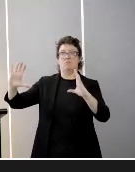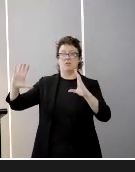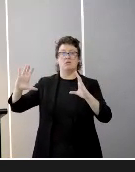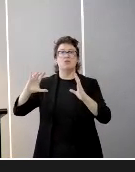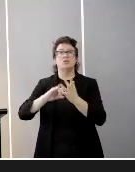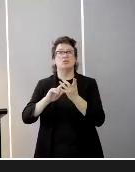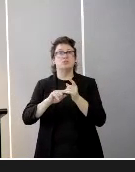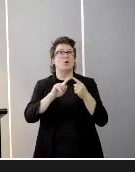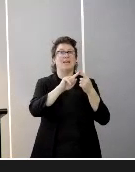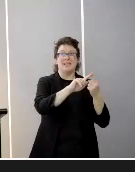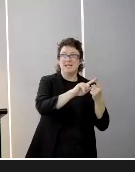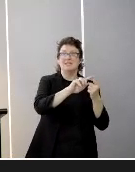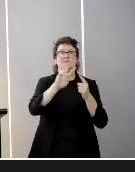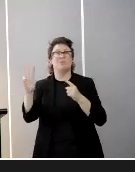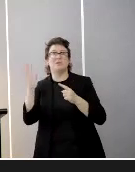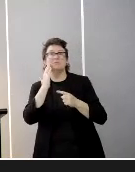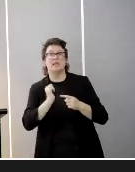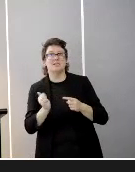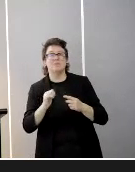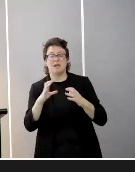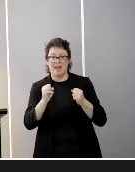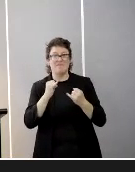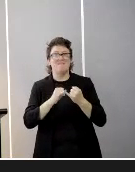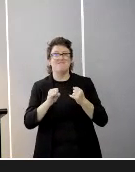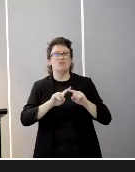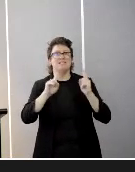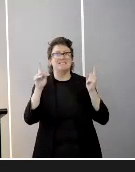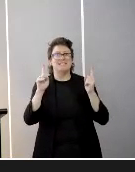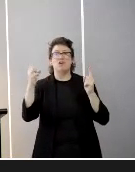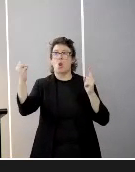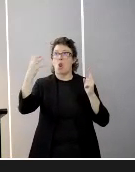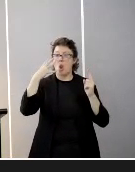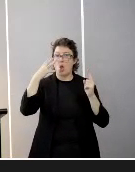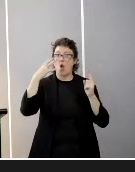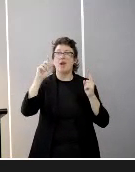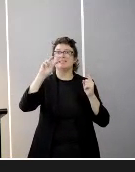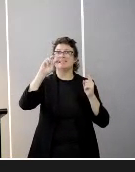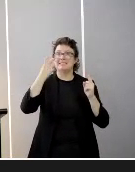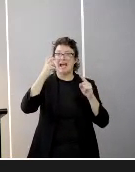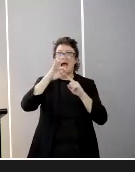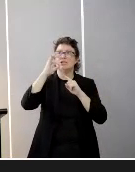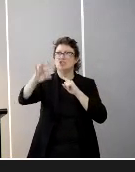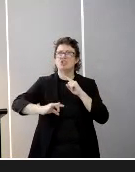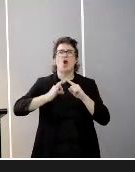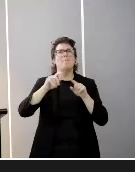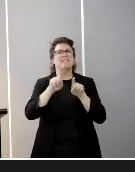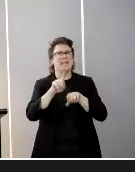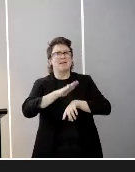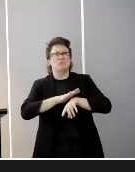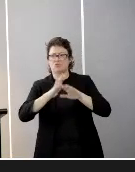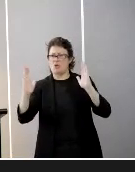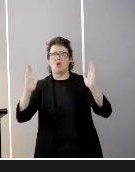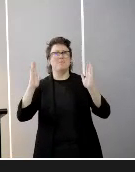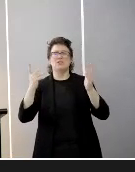So people on the East Coast and the West Coast have a very different light dark cycle, but it's the same time on the clock. So I think depending on where you